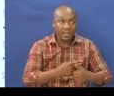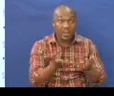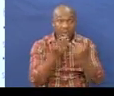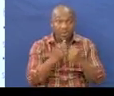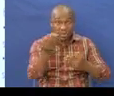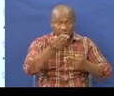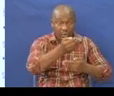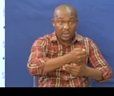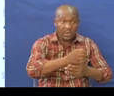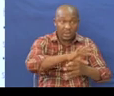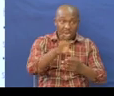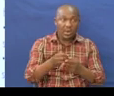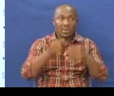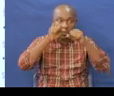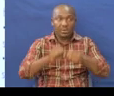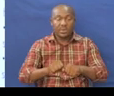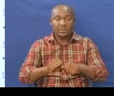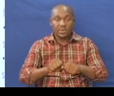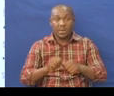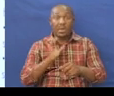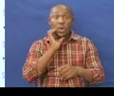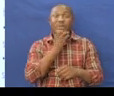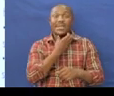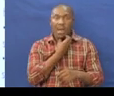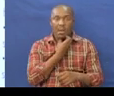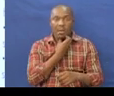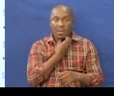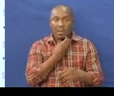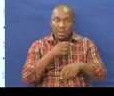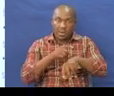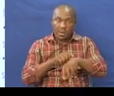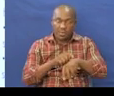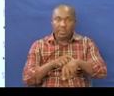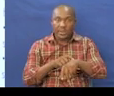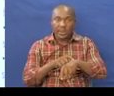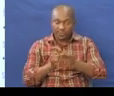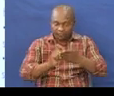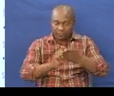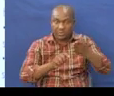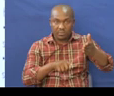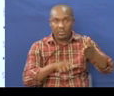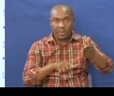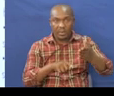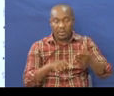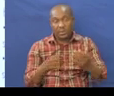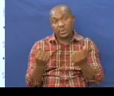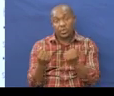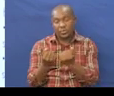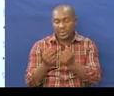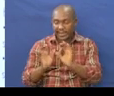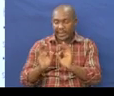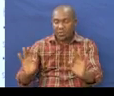to consider all these so that you get exactly good research title as